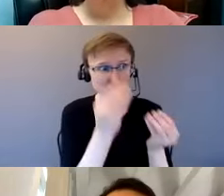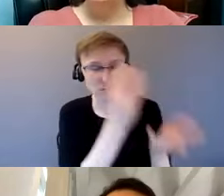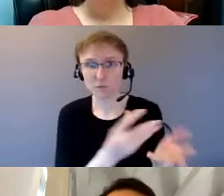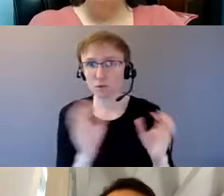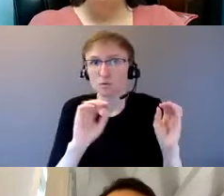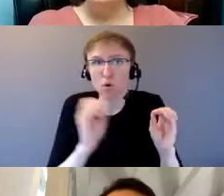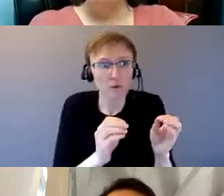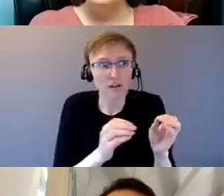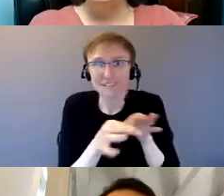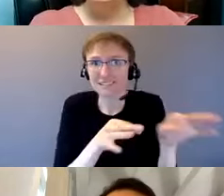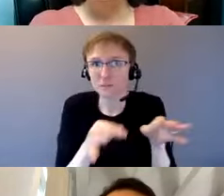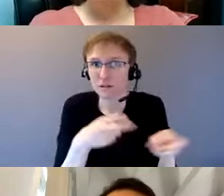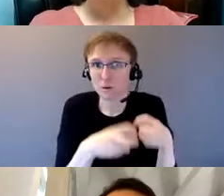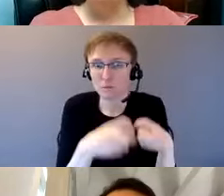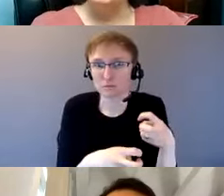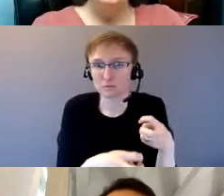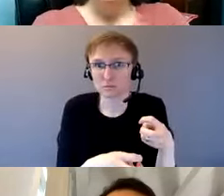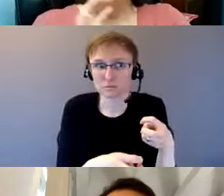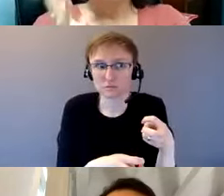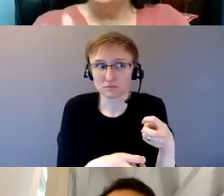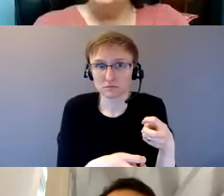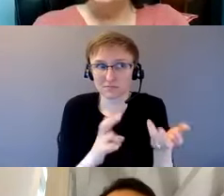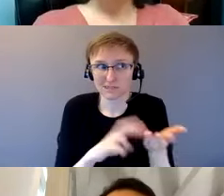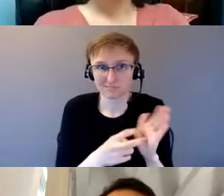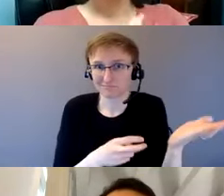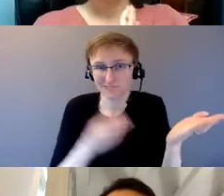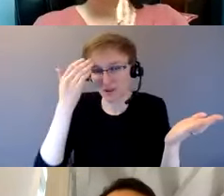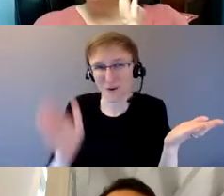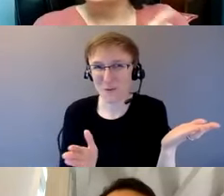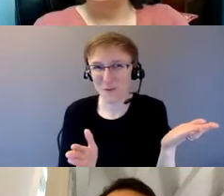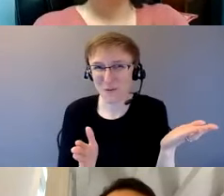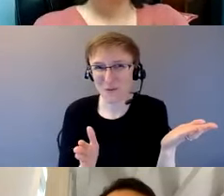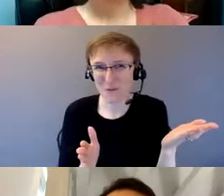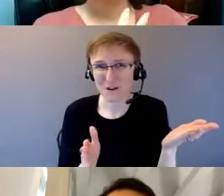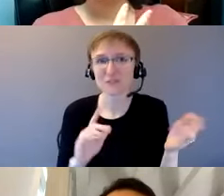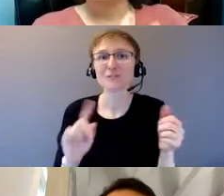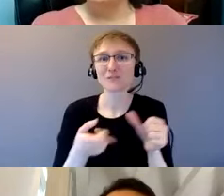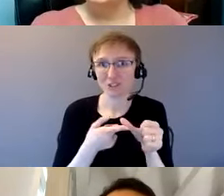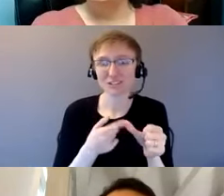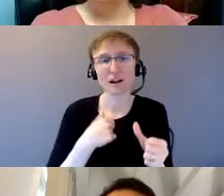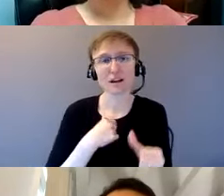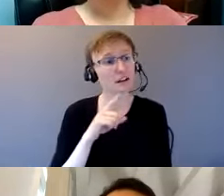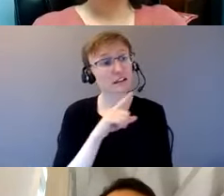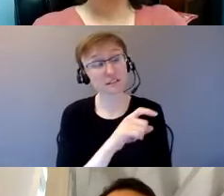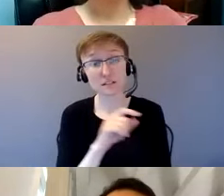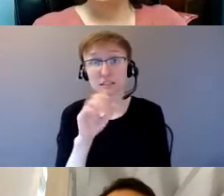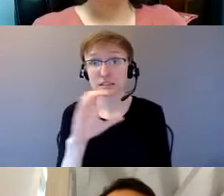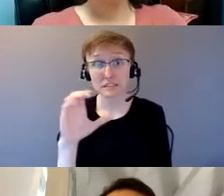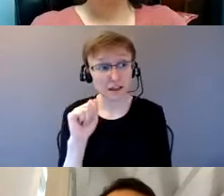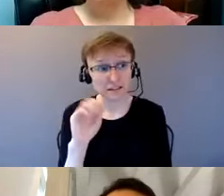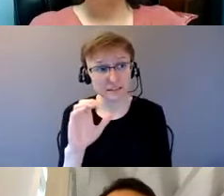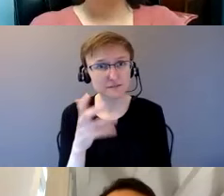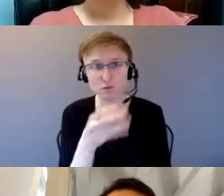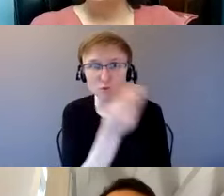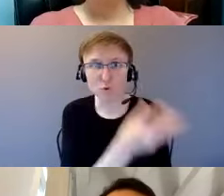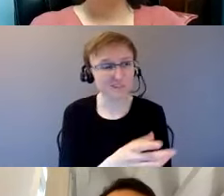Okay, so a big part of my assessment would be, what has CCAC told him? What did the OT tell him? What did Dr. Kitamara tell him? What